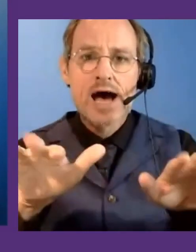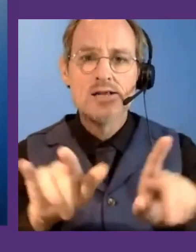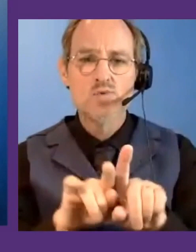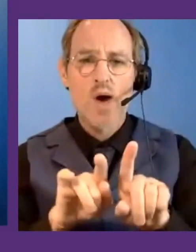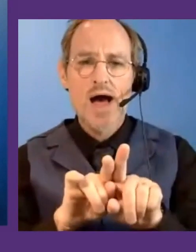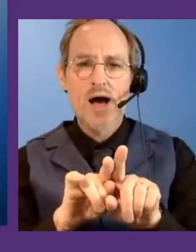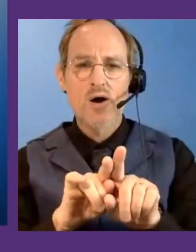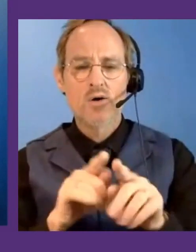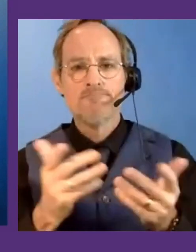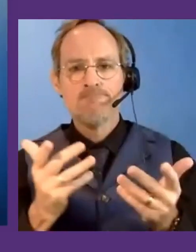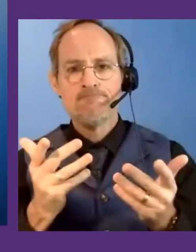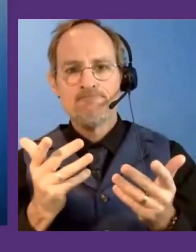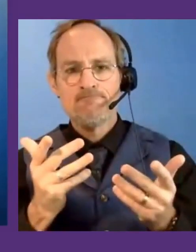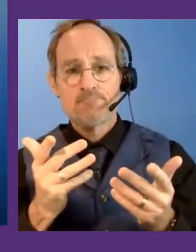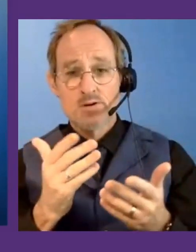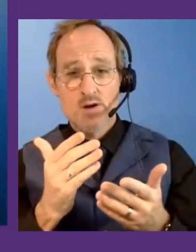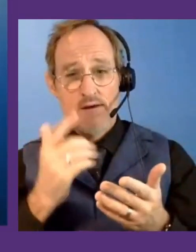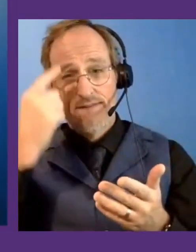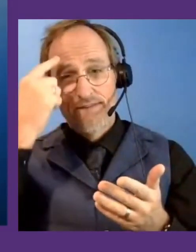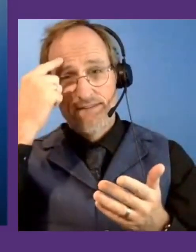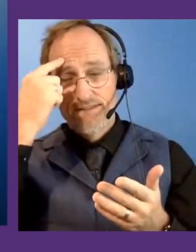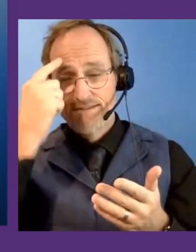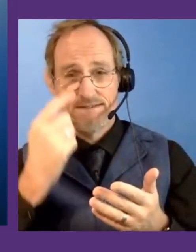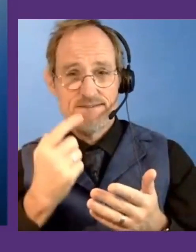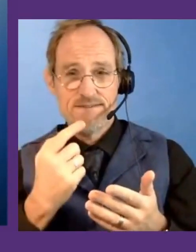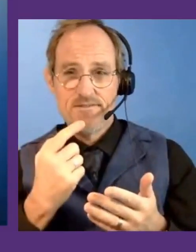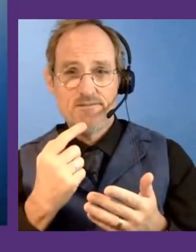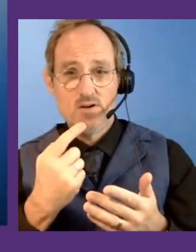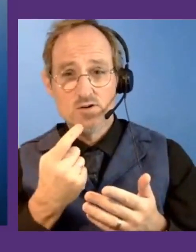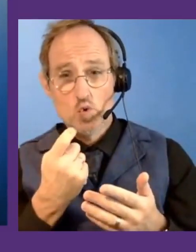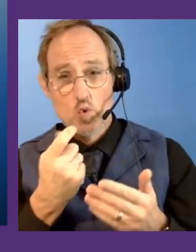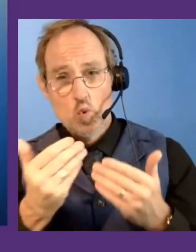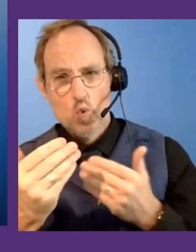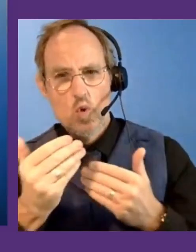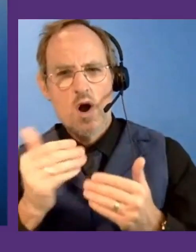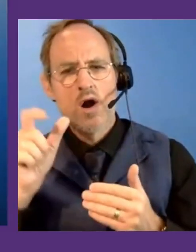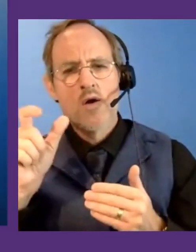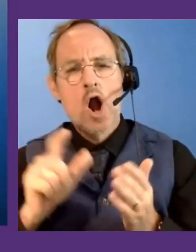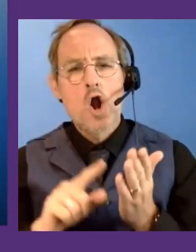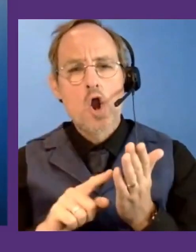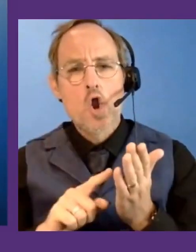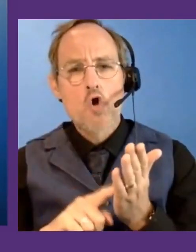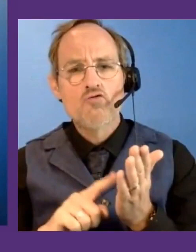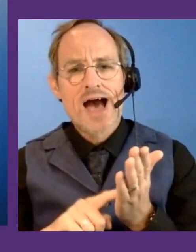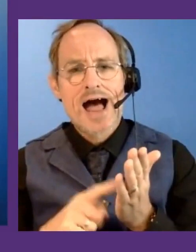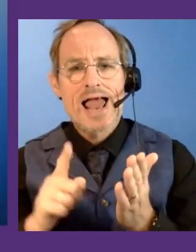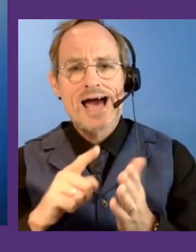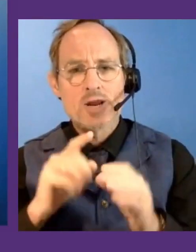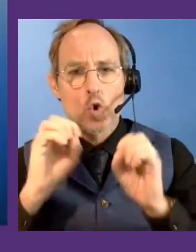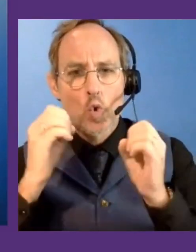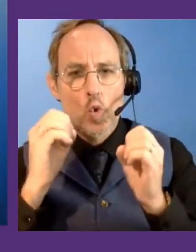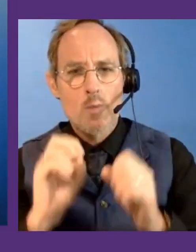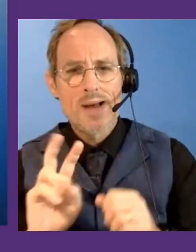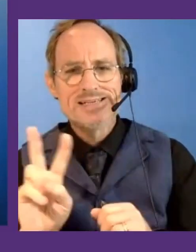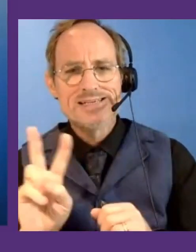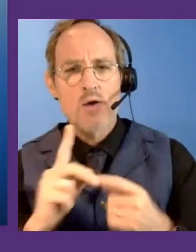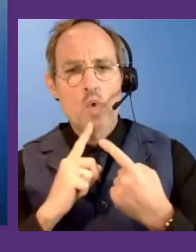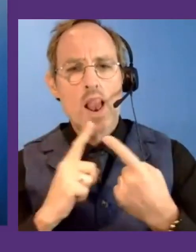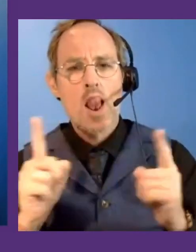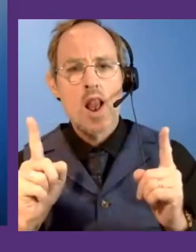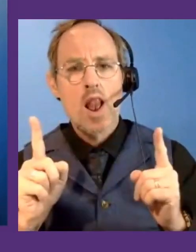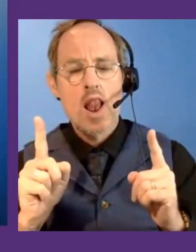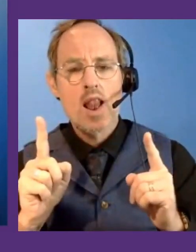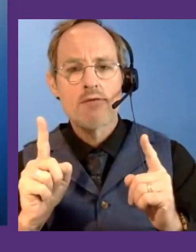a brilliant piece, I can't wait till you all hear, L'Oreal and Google will be announcing an incredible piece of